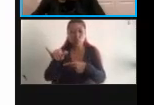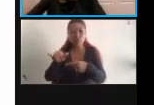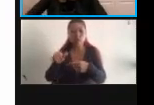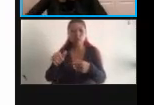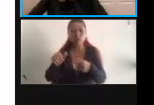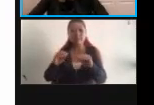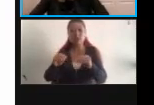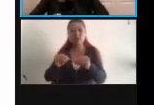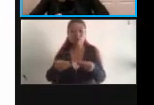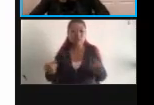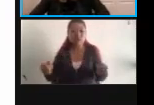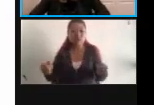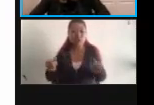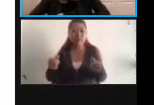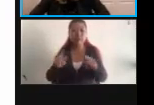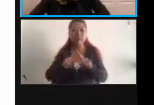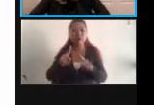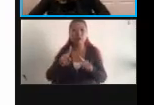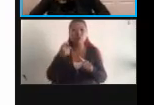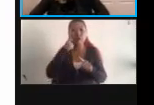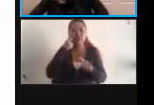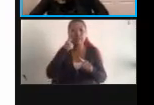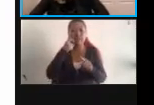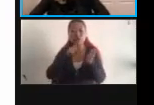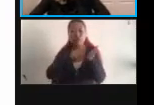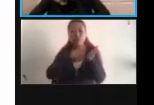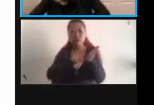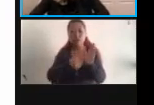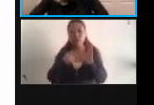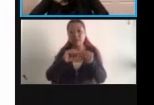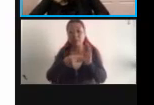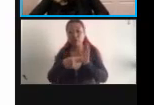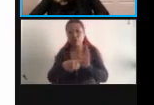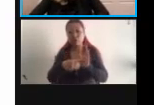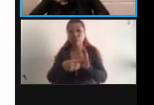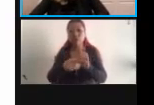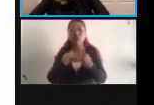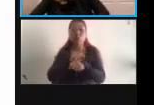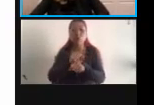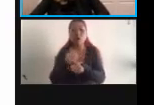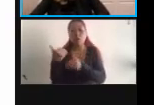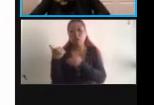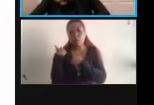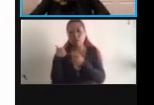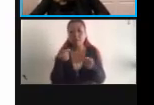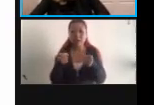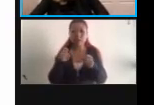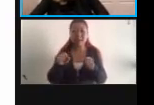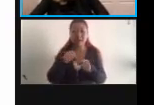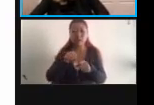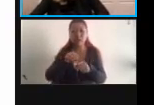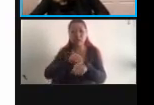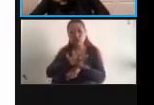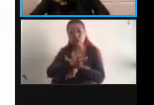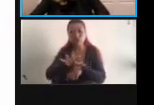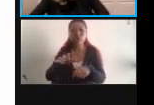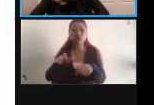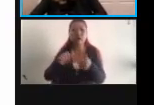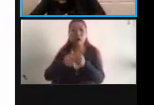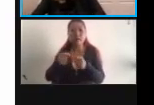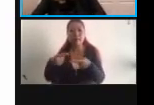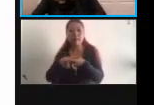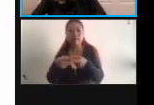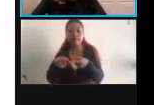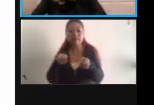lends insight, however, to how other countermeasures such as workload management can also contribute to effective conflict management. Conflict